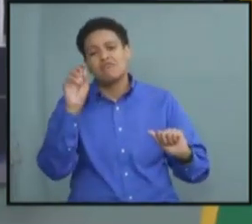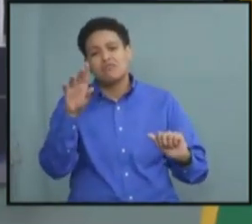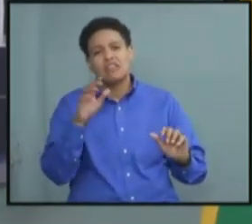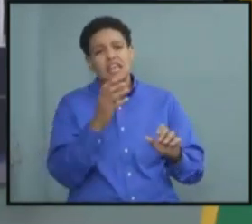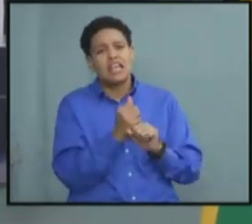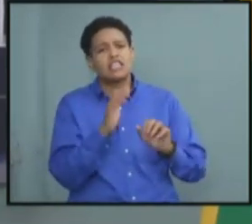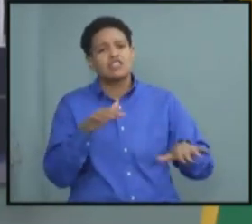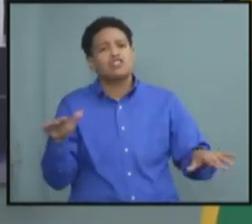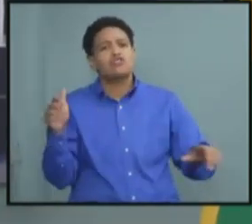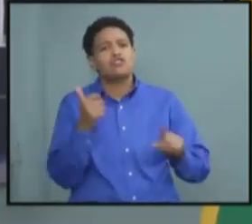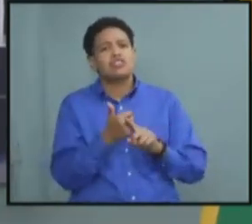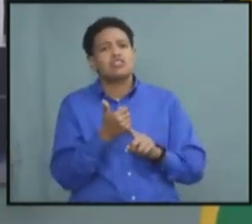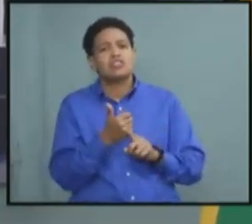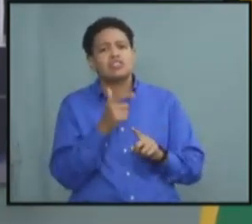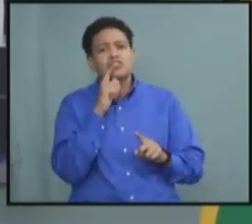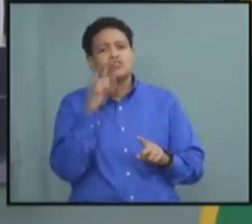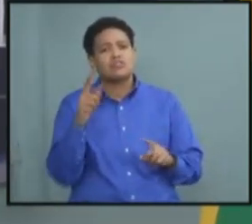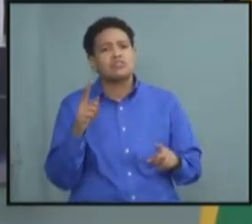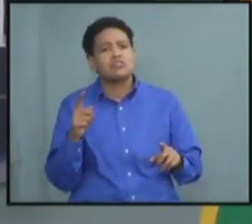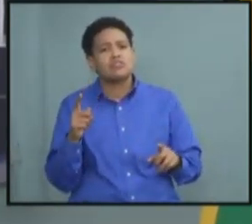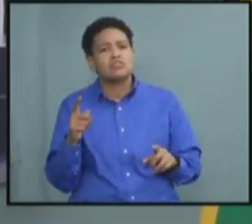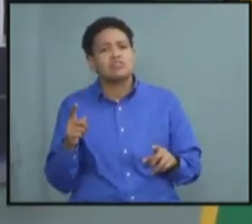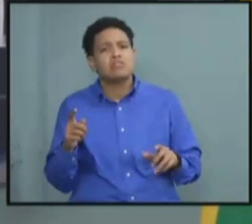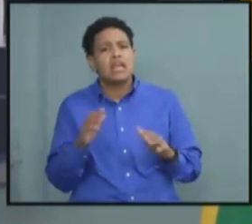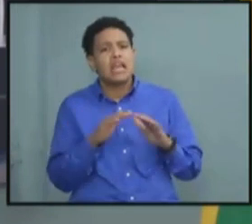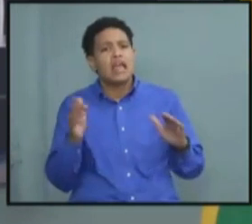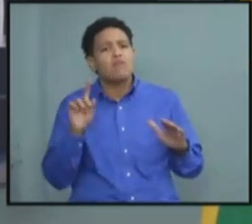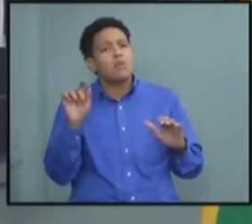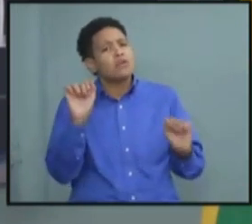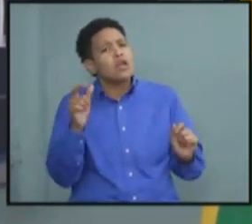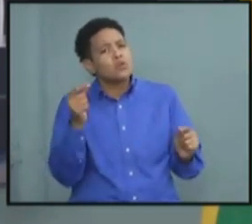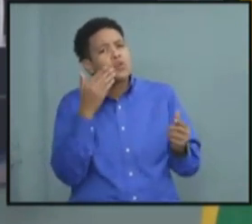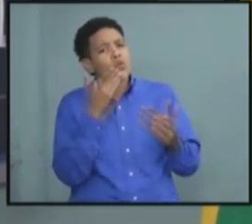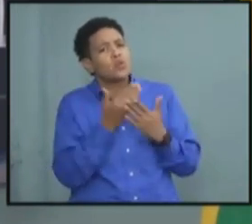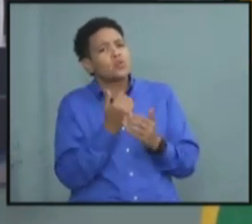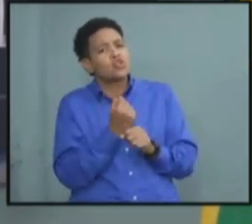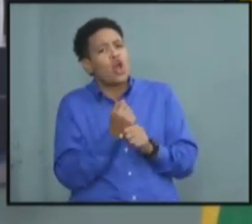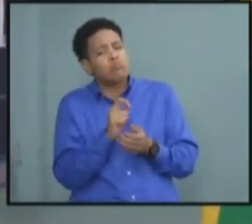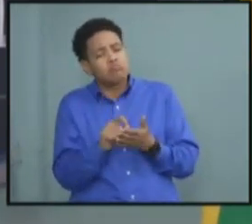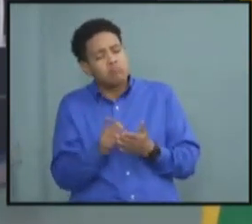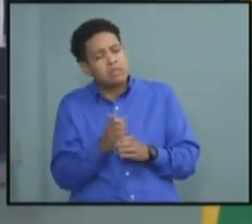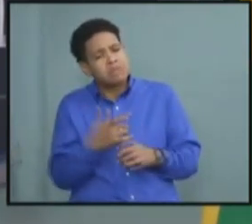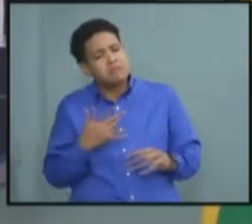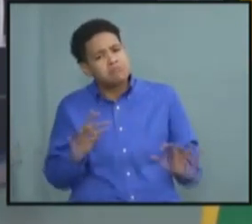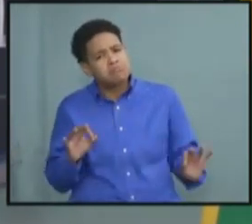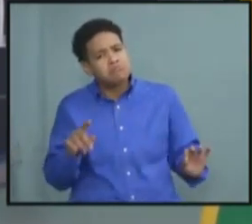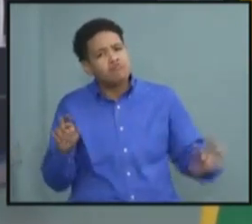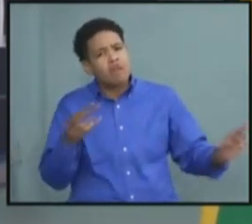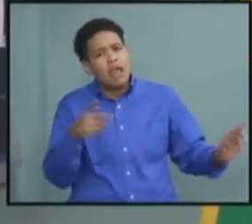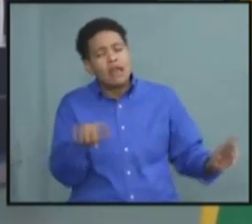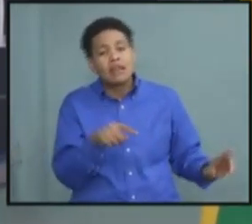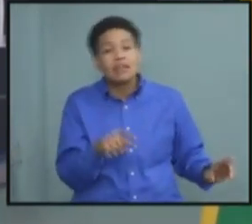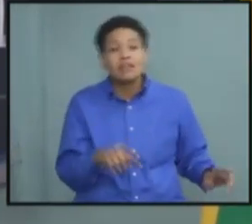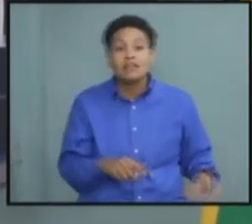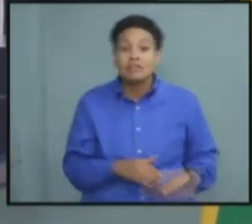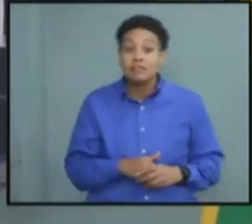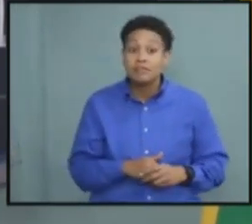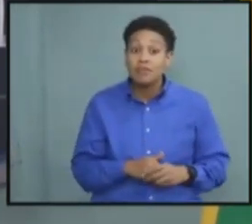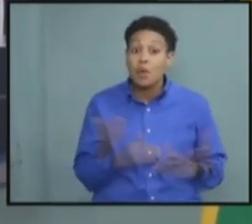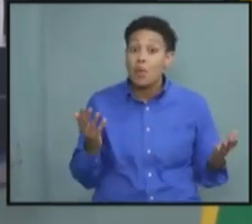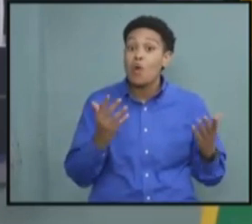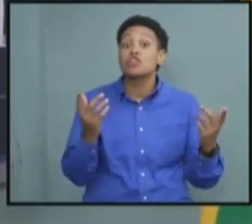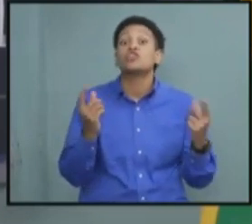get the children to a point where they could do a good job. What it has done, it has